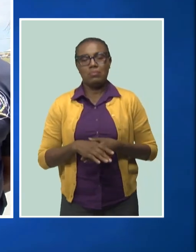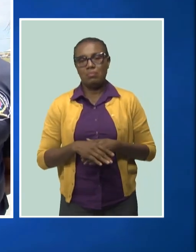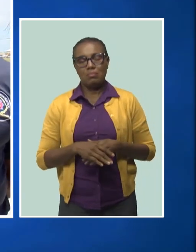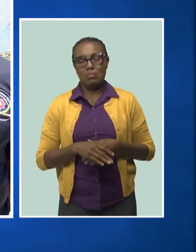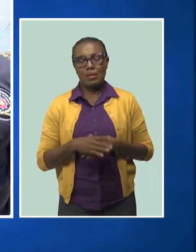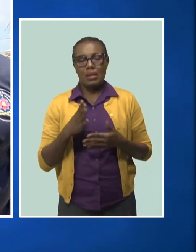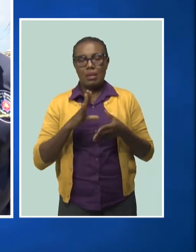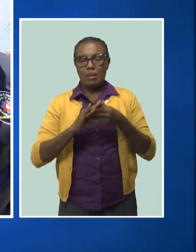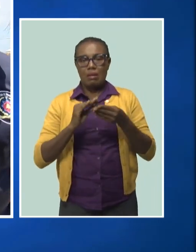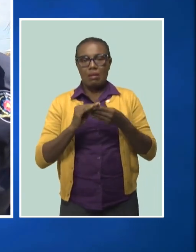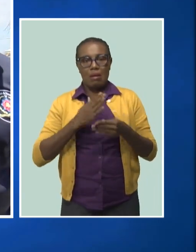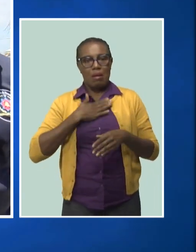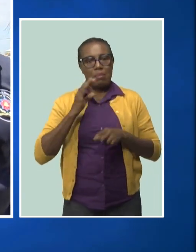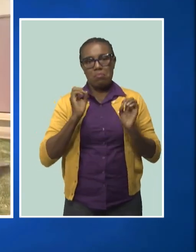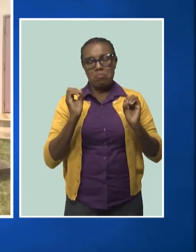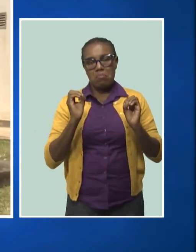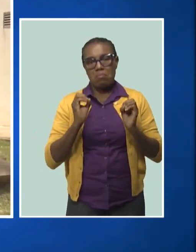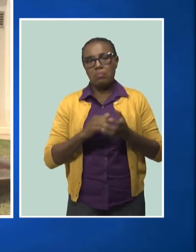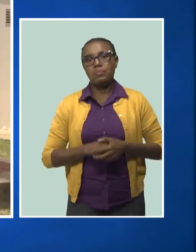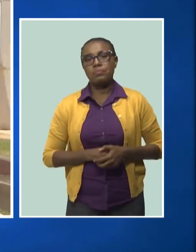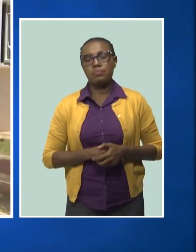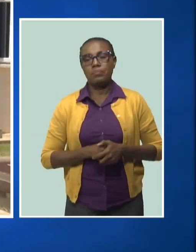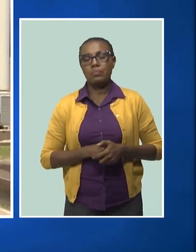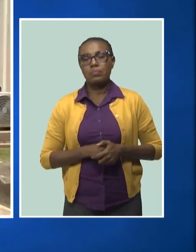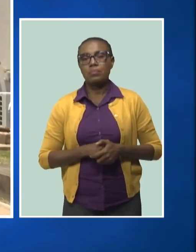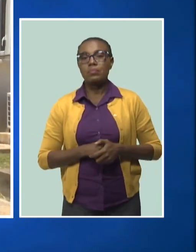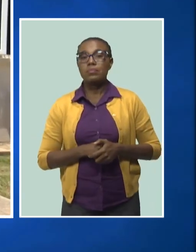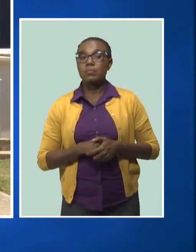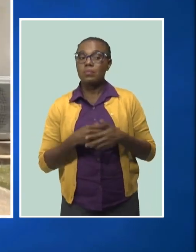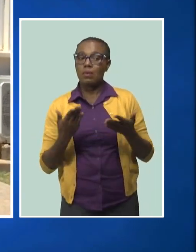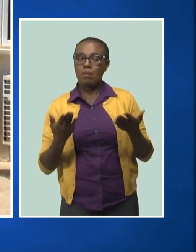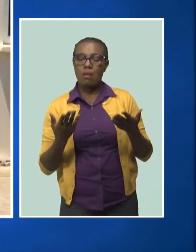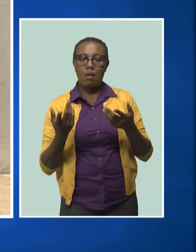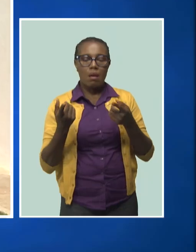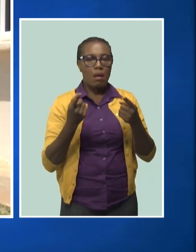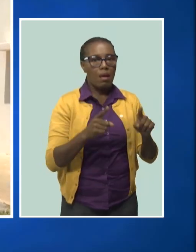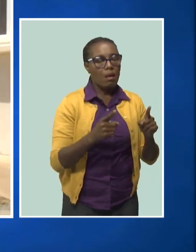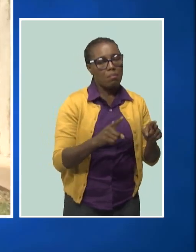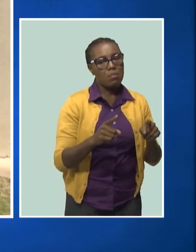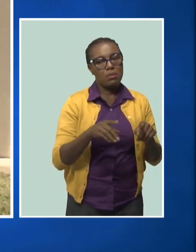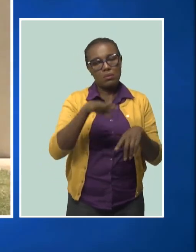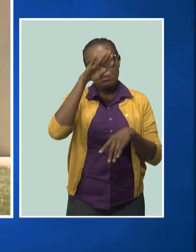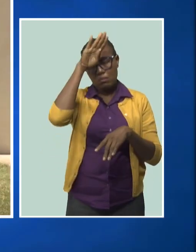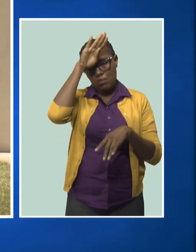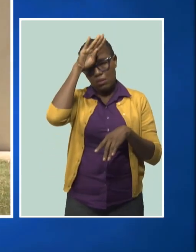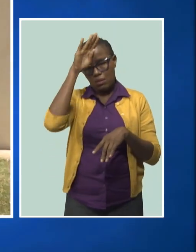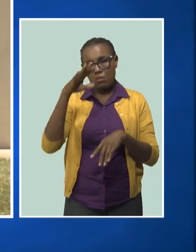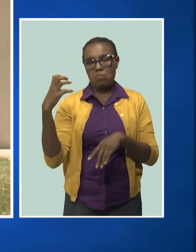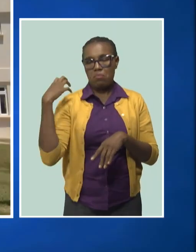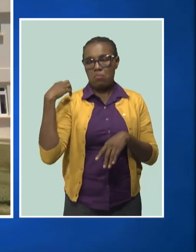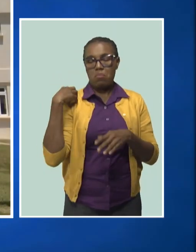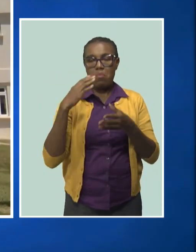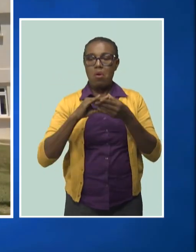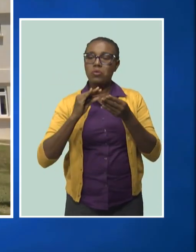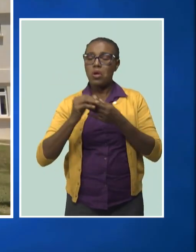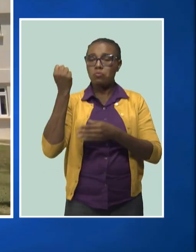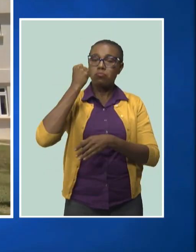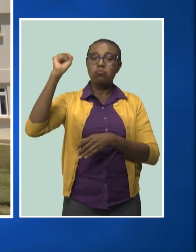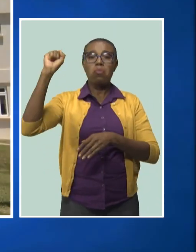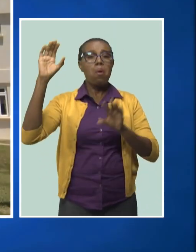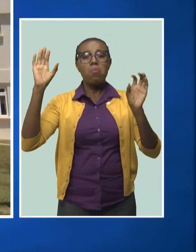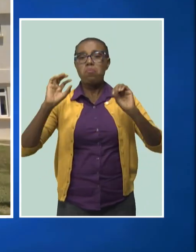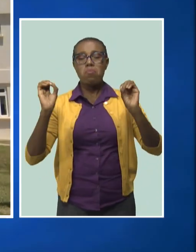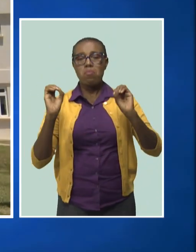treatment that they were having. The incident has not been described as a strike by the fire chief. He and other top brass have met